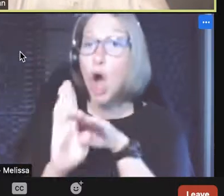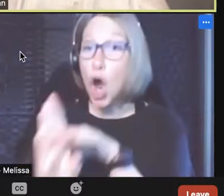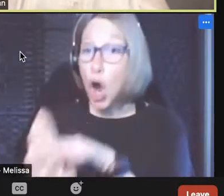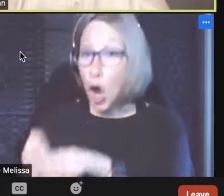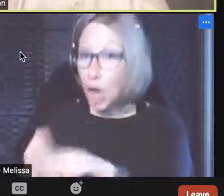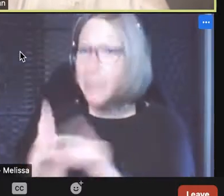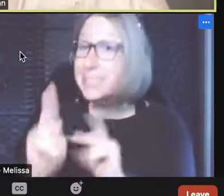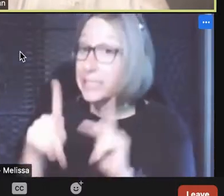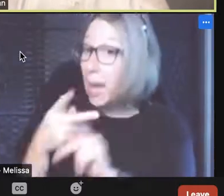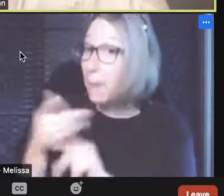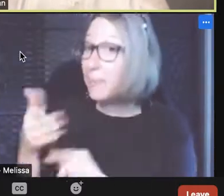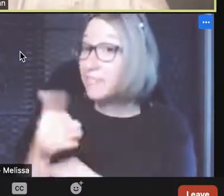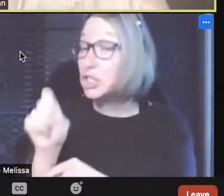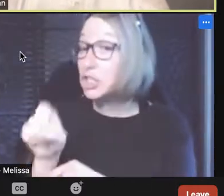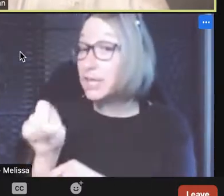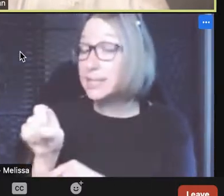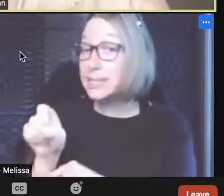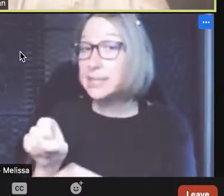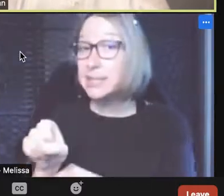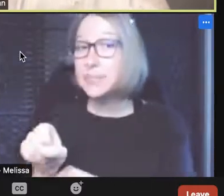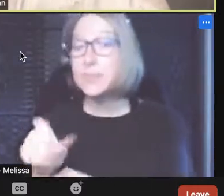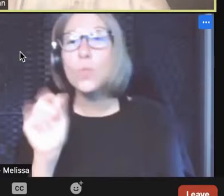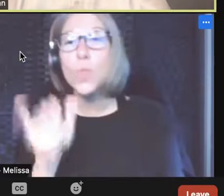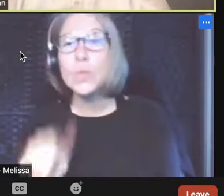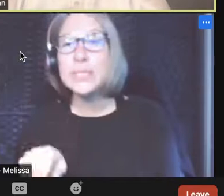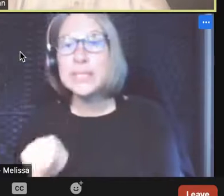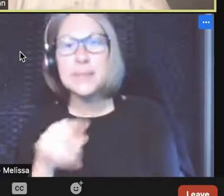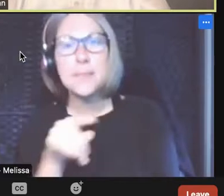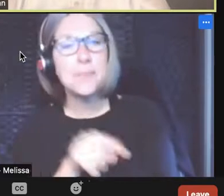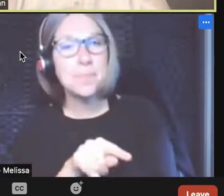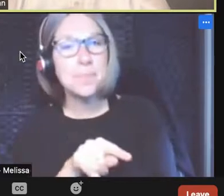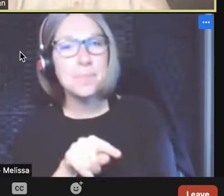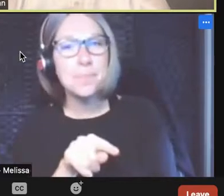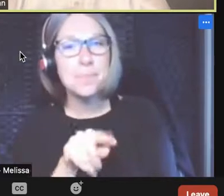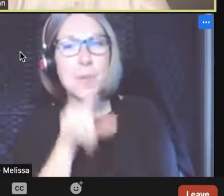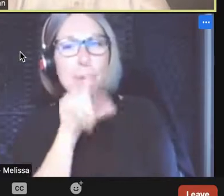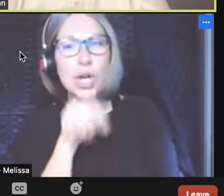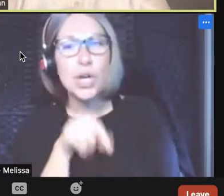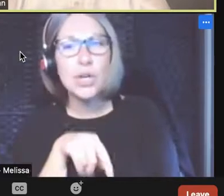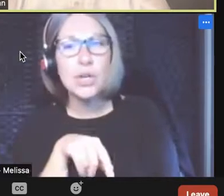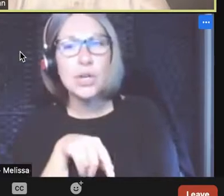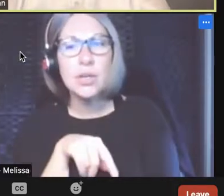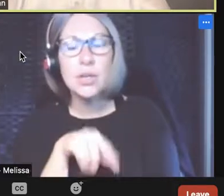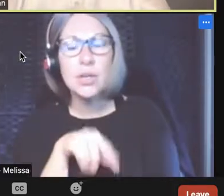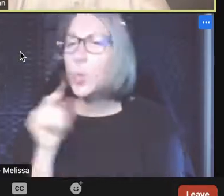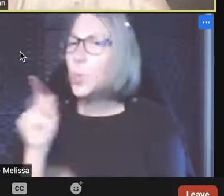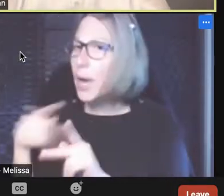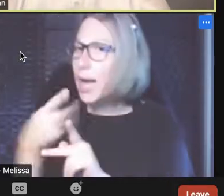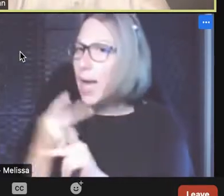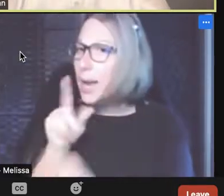shark. What's this one? We see it as a bird. It's a bird. We see it at Grandma's house. What kind of bird is it?